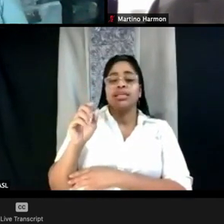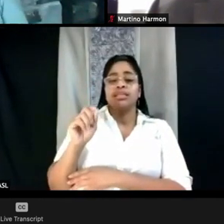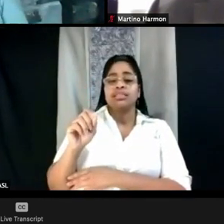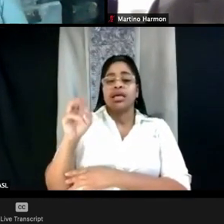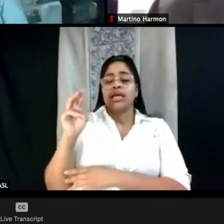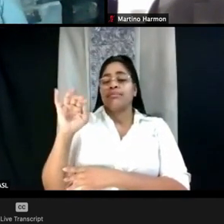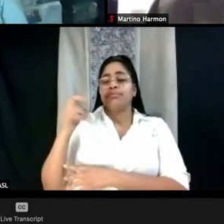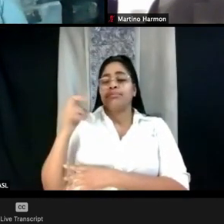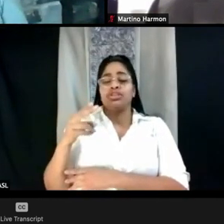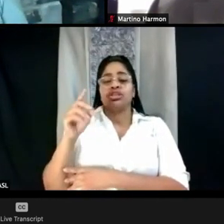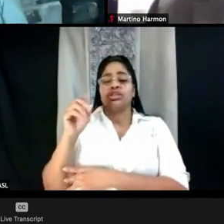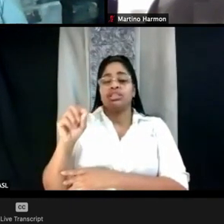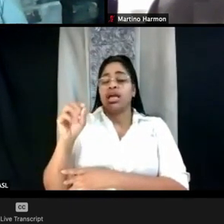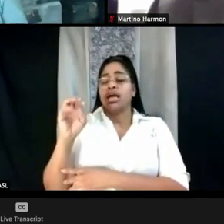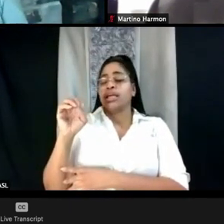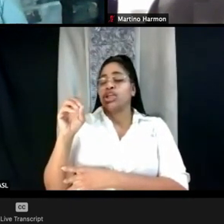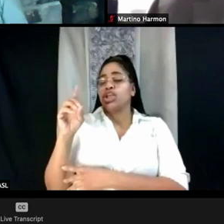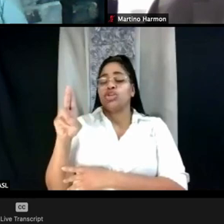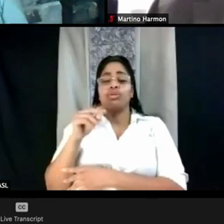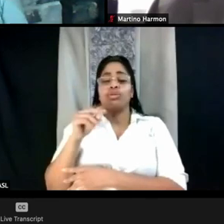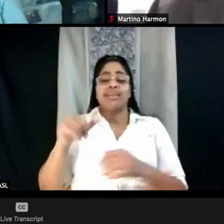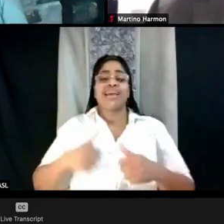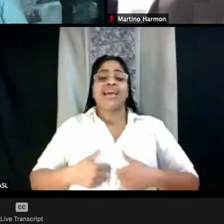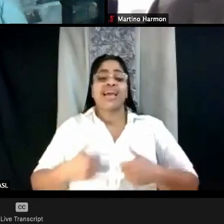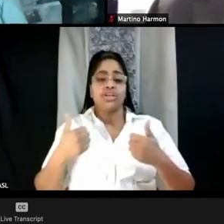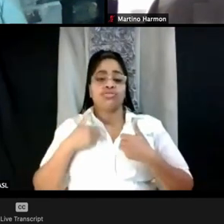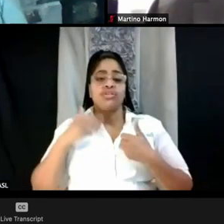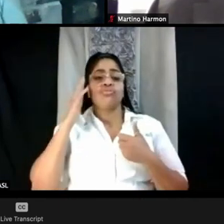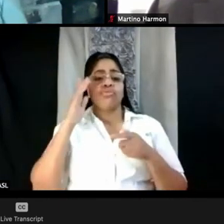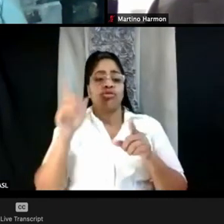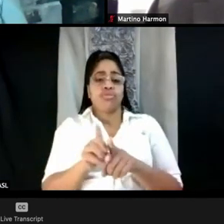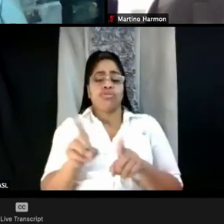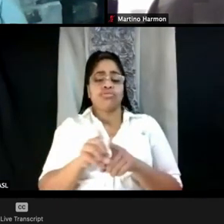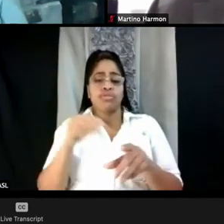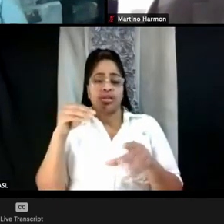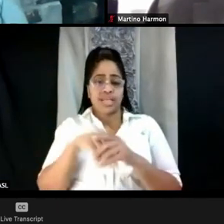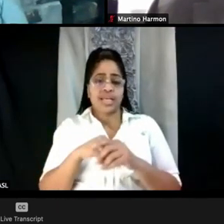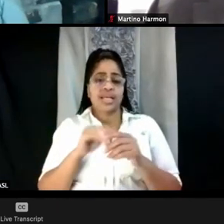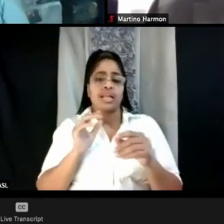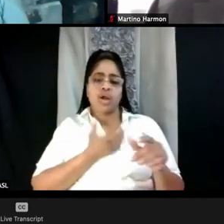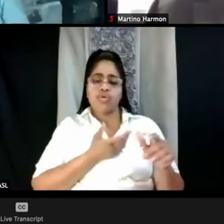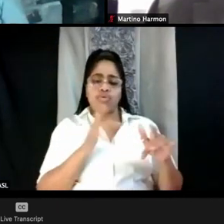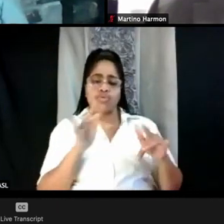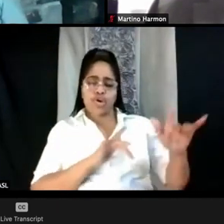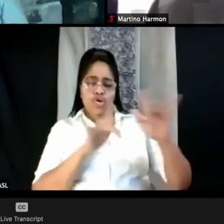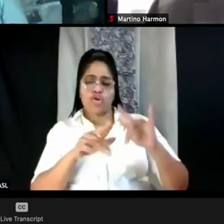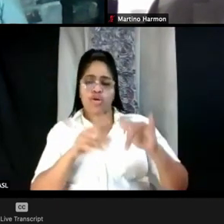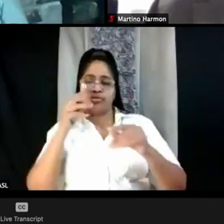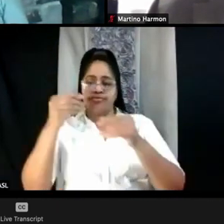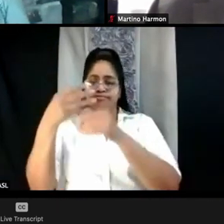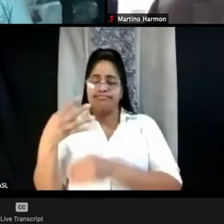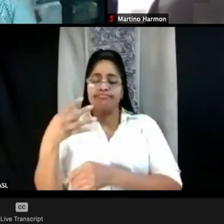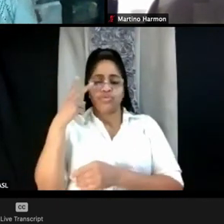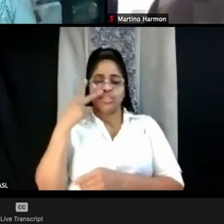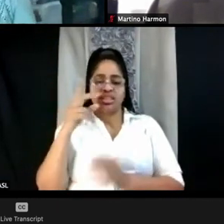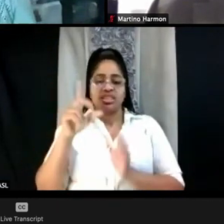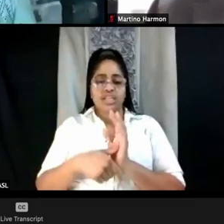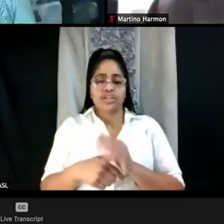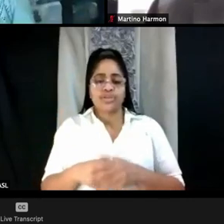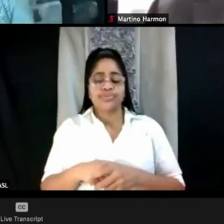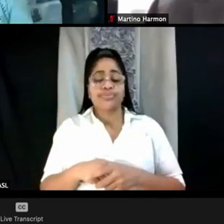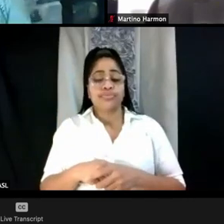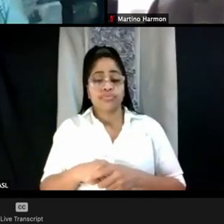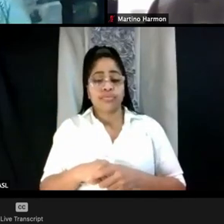wlrc.umich.edu. And that address will also be in the recording, so you'll be able to see that later.